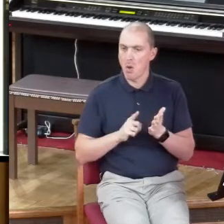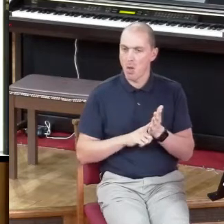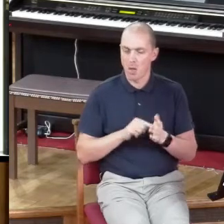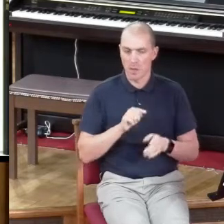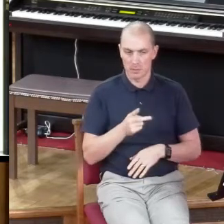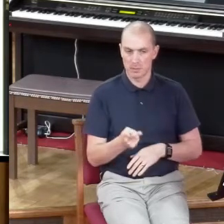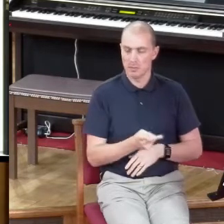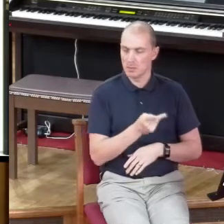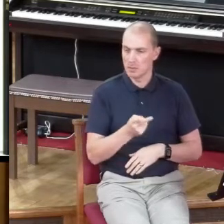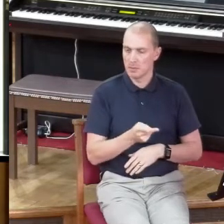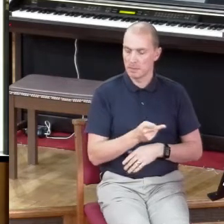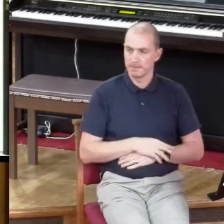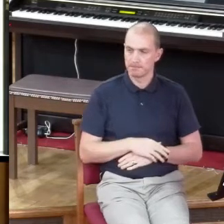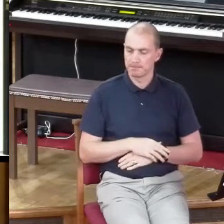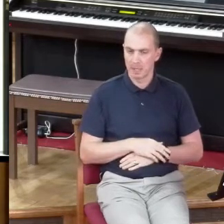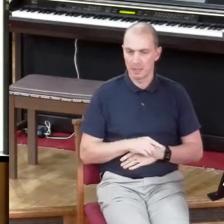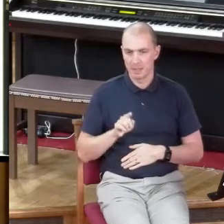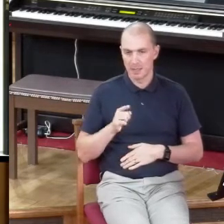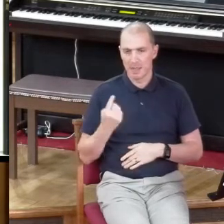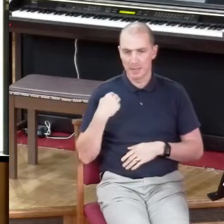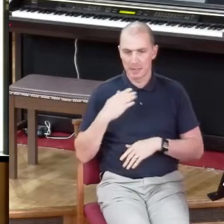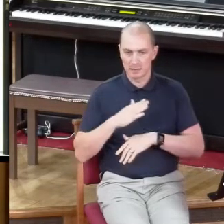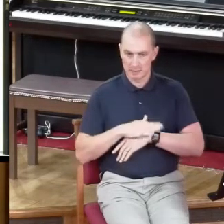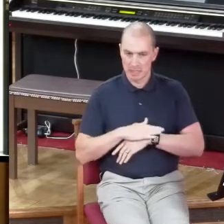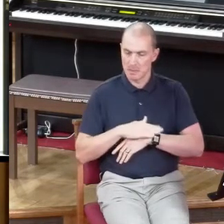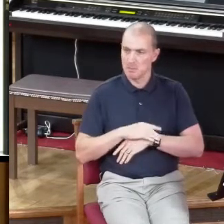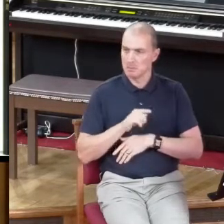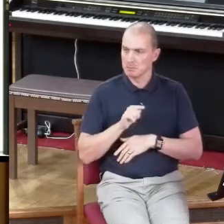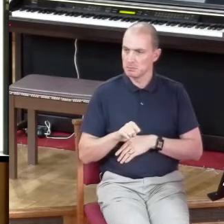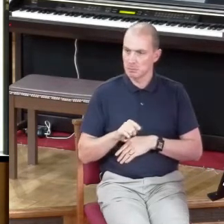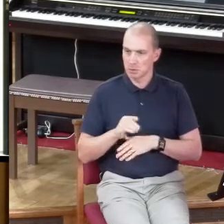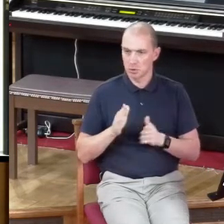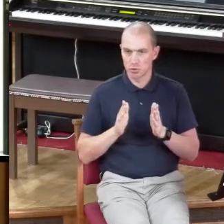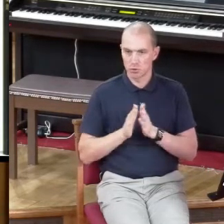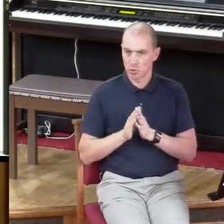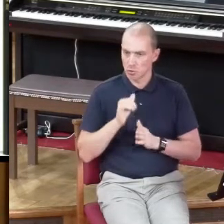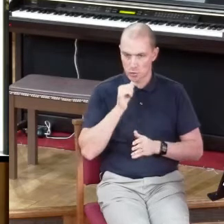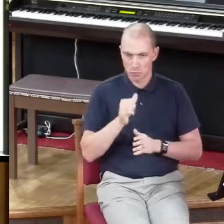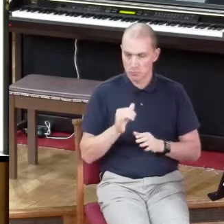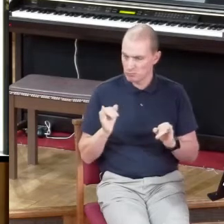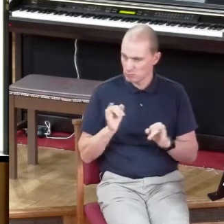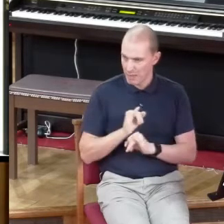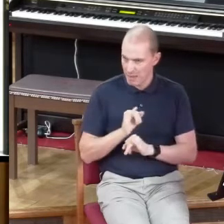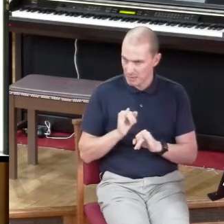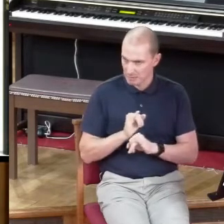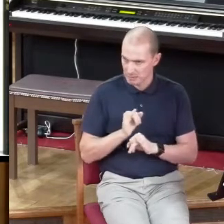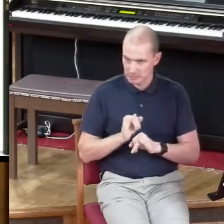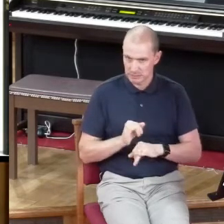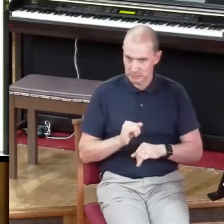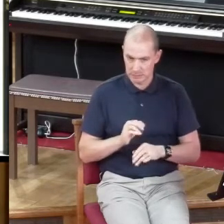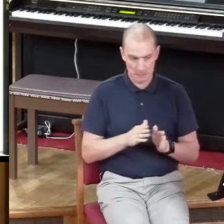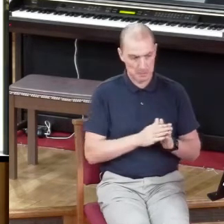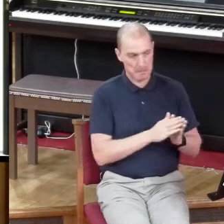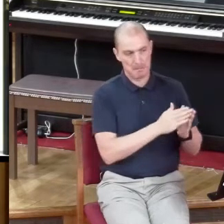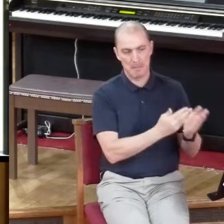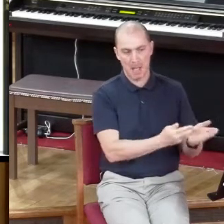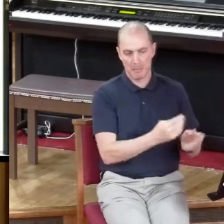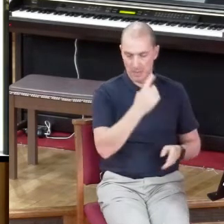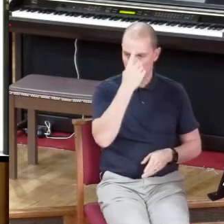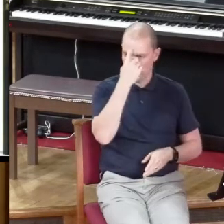was it? The church was perfect. After all, it's in the Bible. And if it's in the Bible, it must have been perfect. Well,